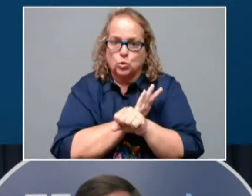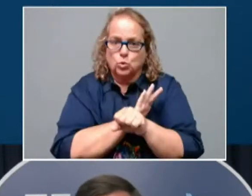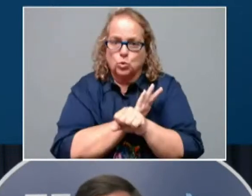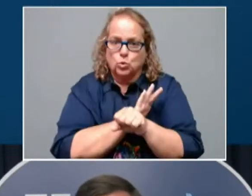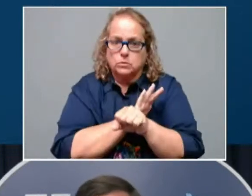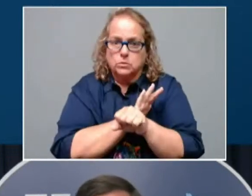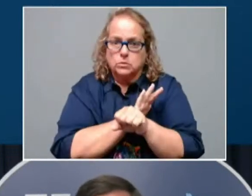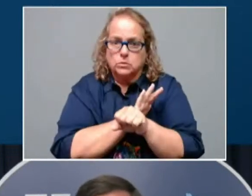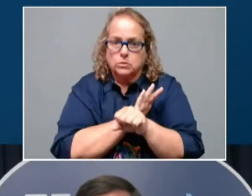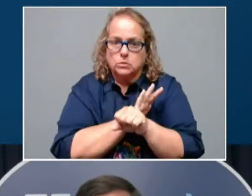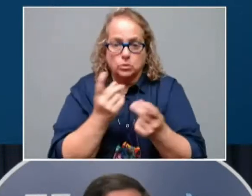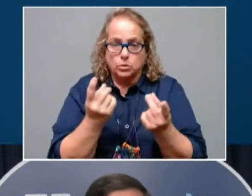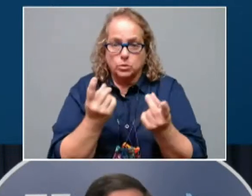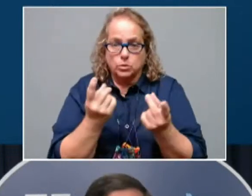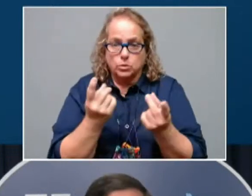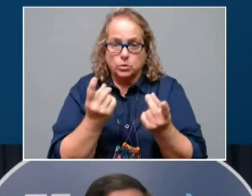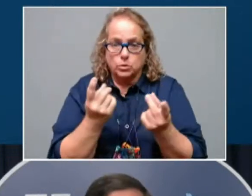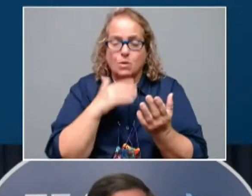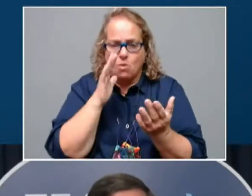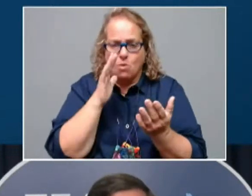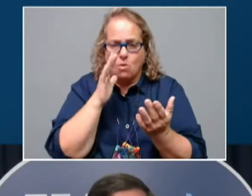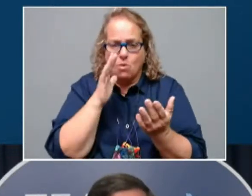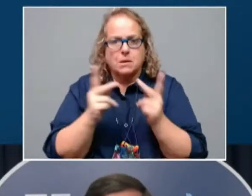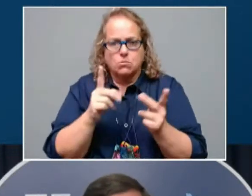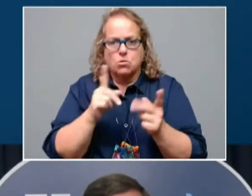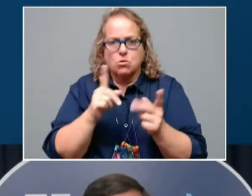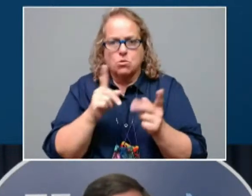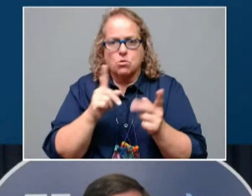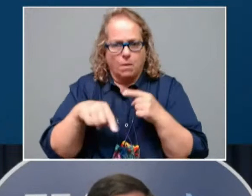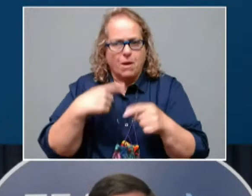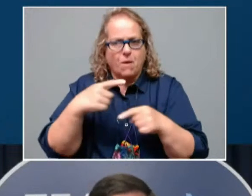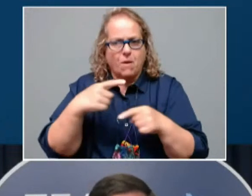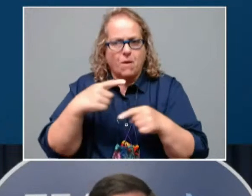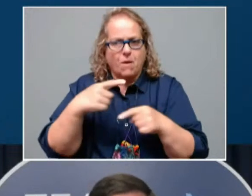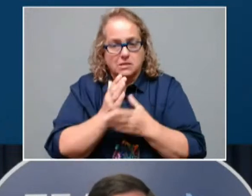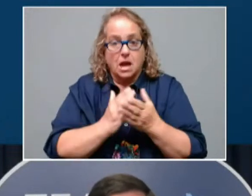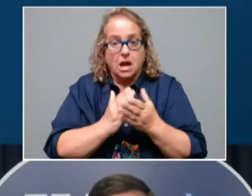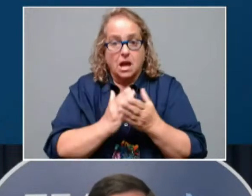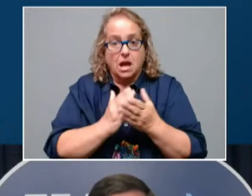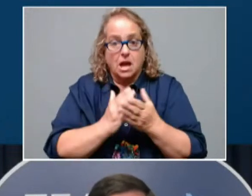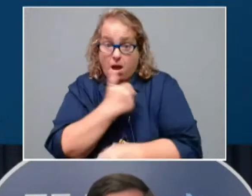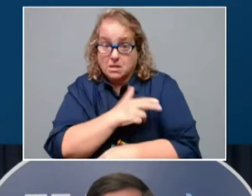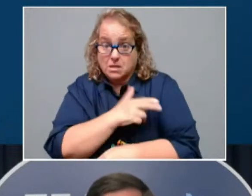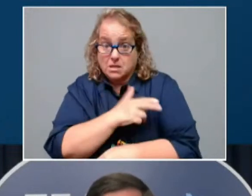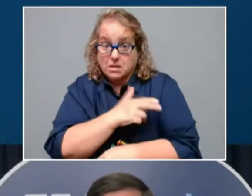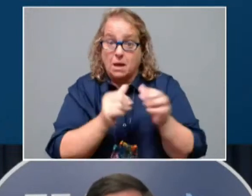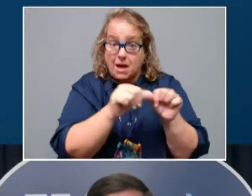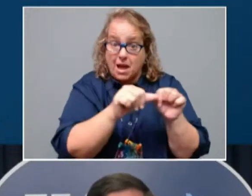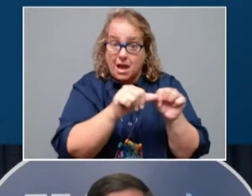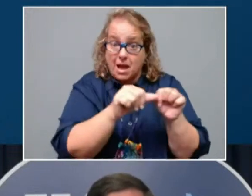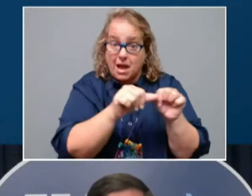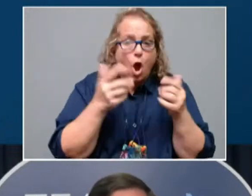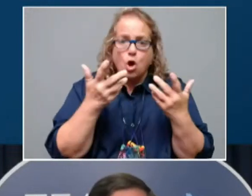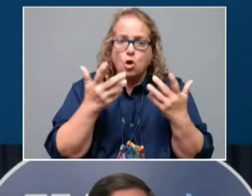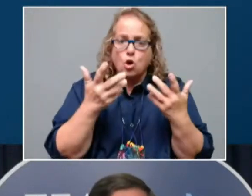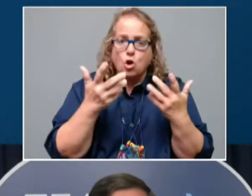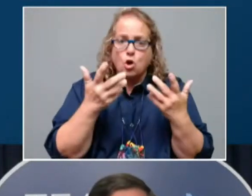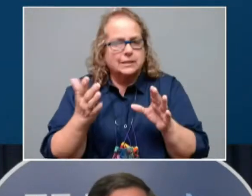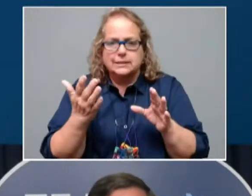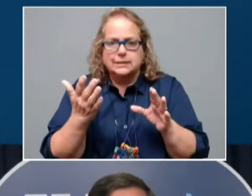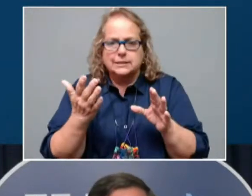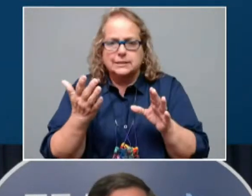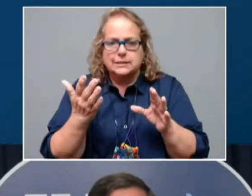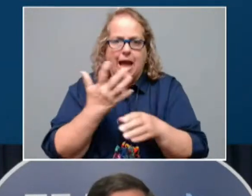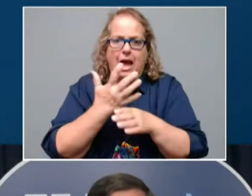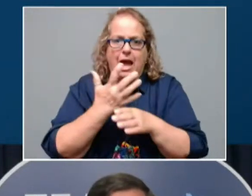some people talk to that in a minute. There are some hospitals in some areas that are already at critical, out of space, and